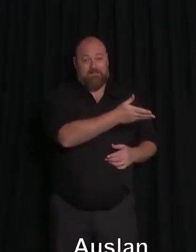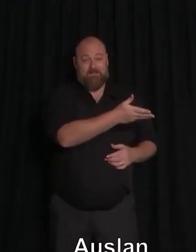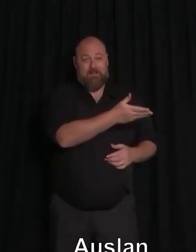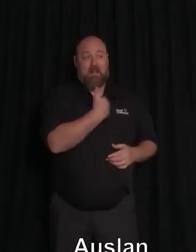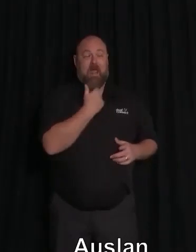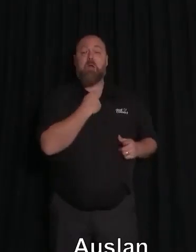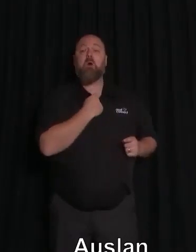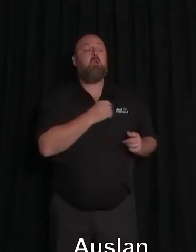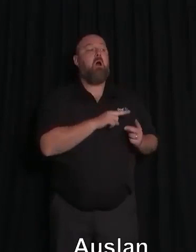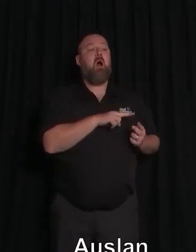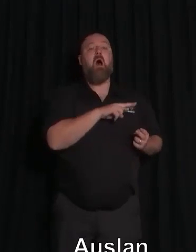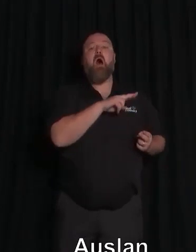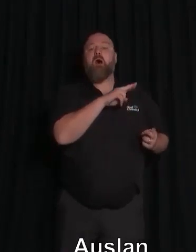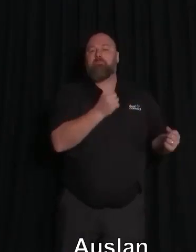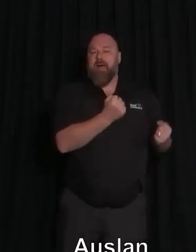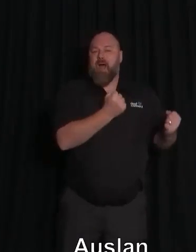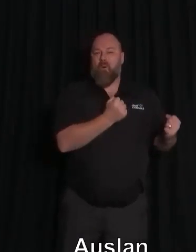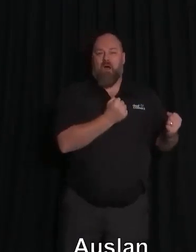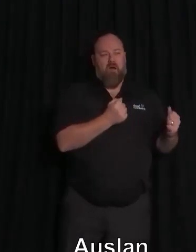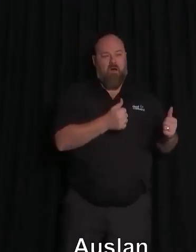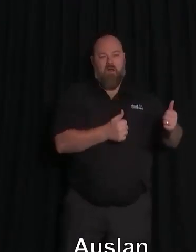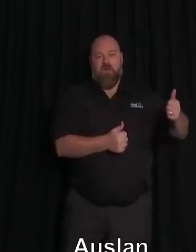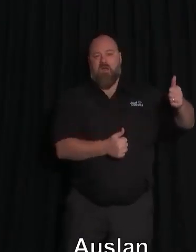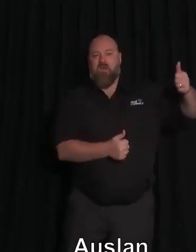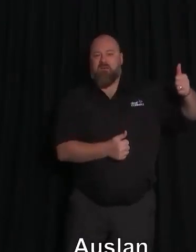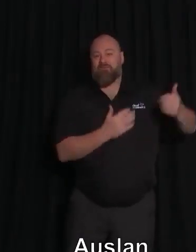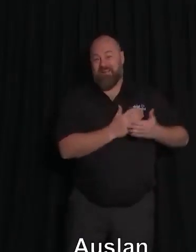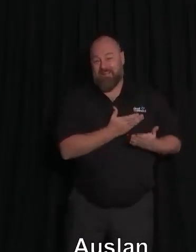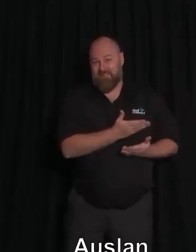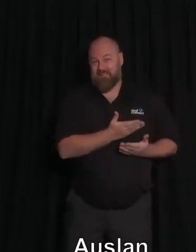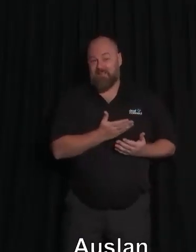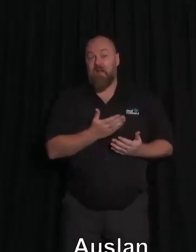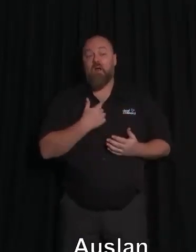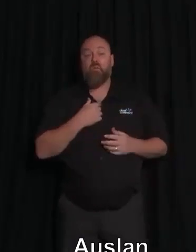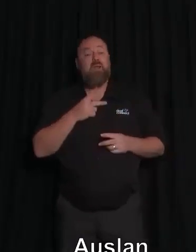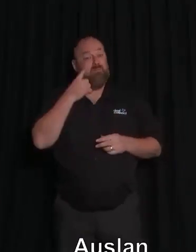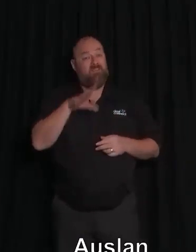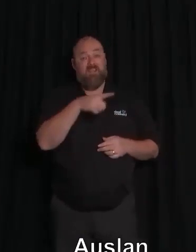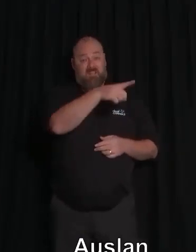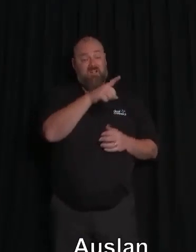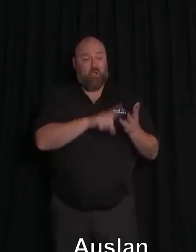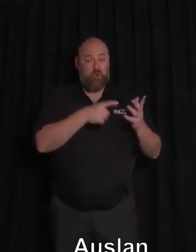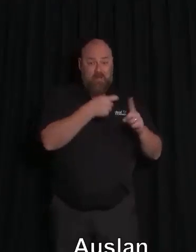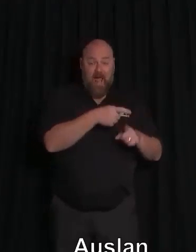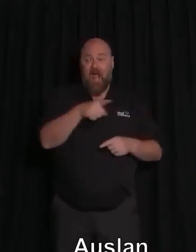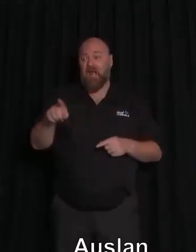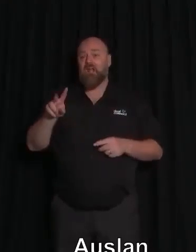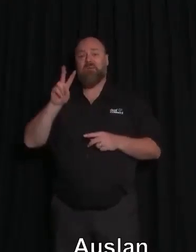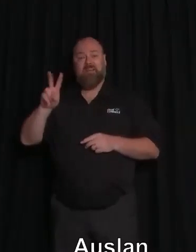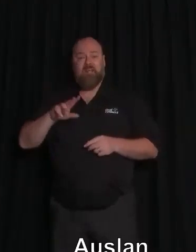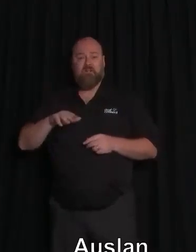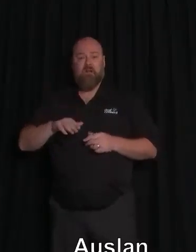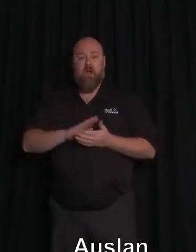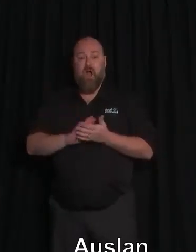gain their support and bring their voters to the ballot box. And we've been seeing this in the UK, we see this in Hungary, and we see this